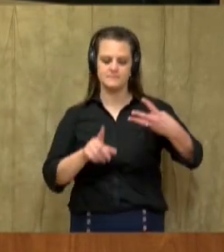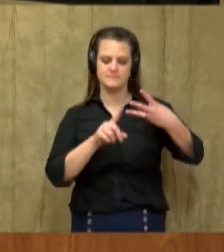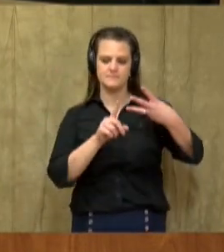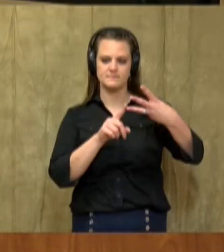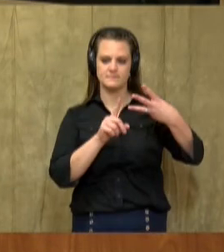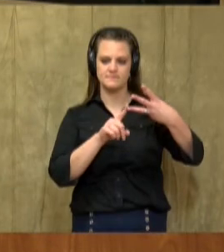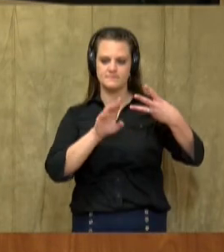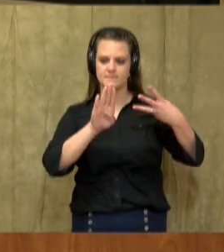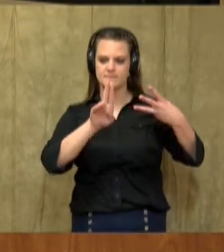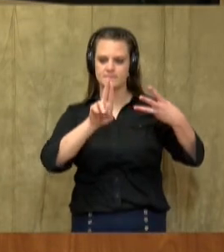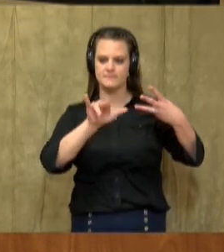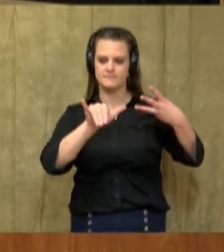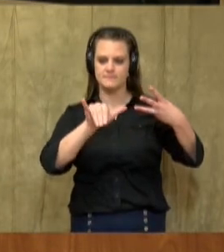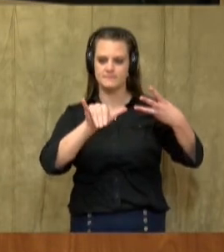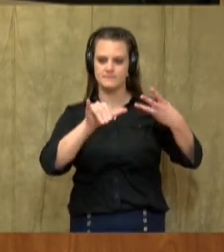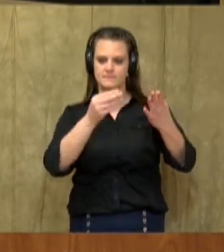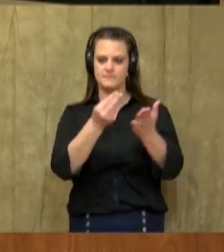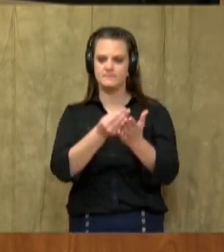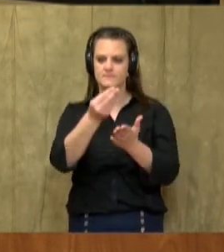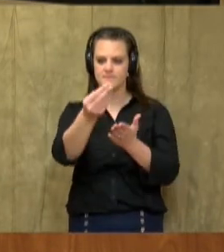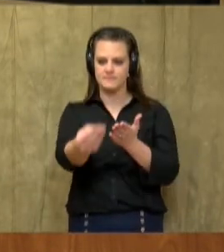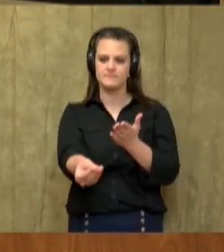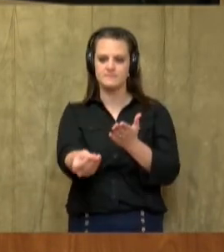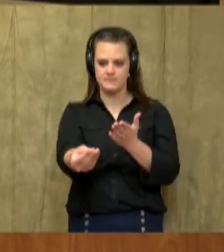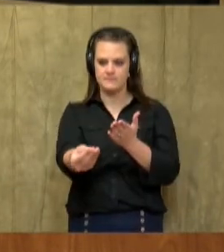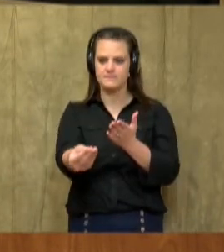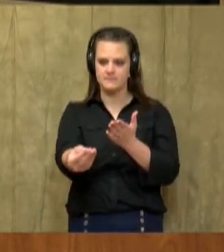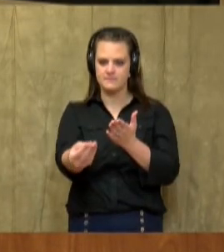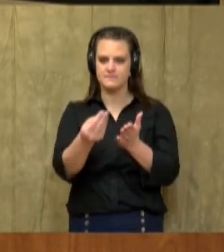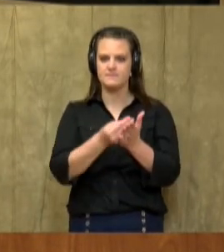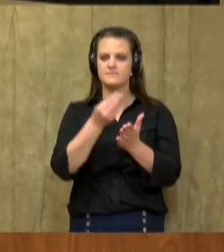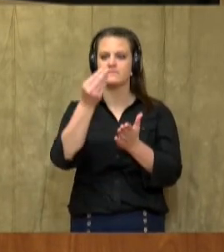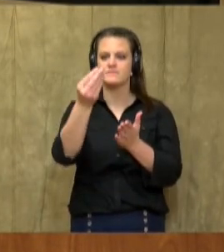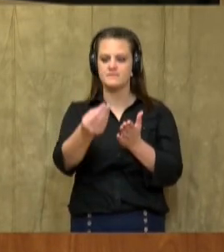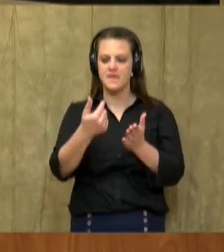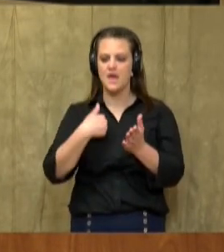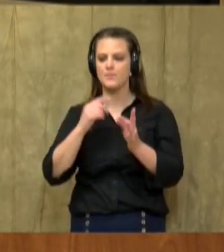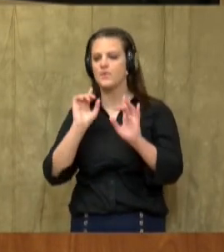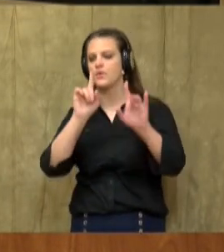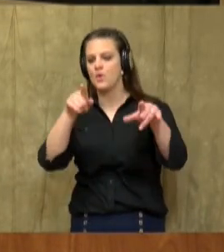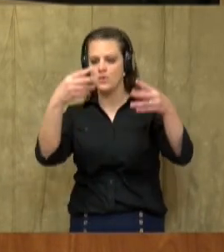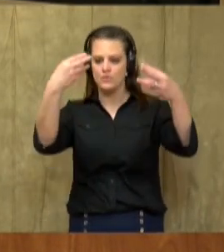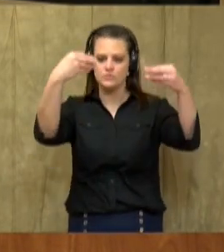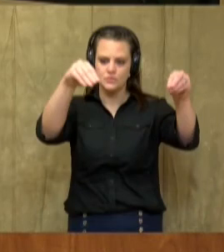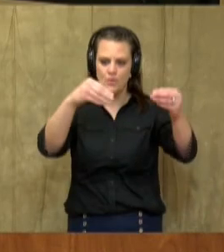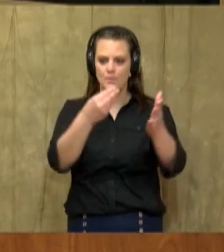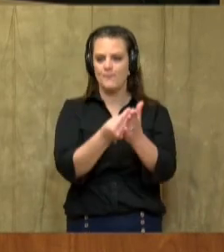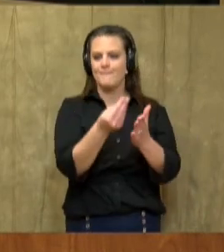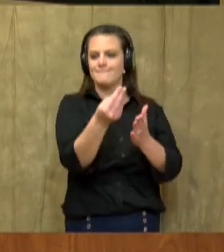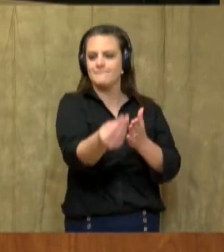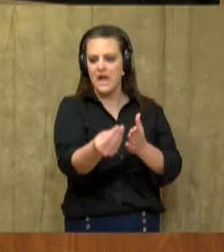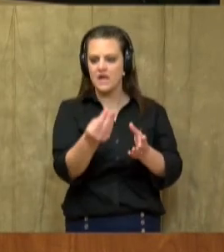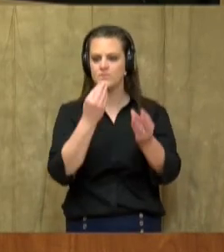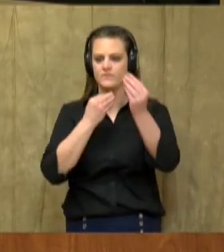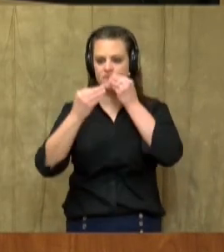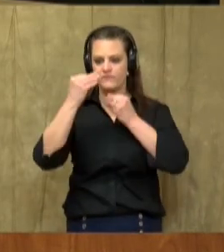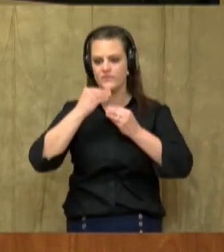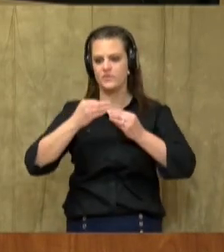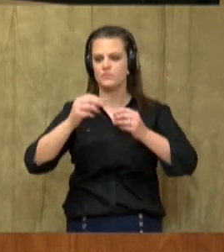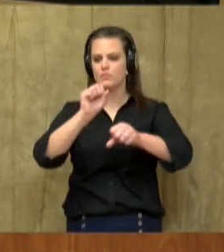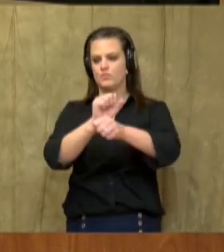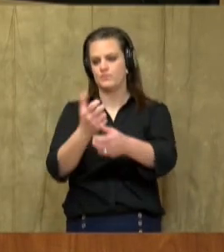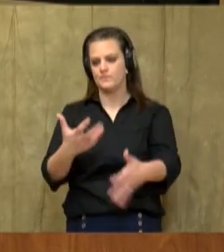third by means to purchase, like I'm going to go and buy some groceries after